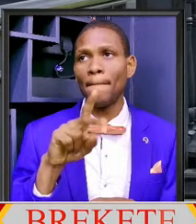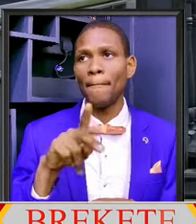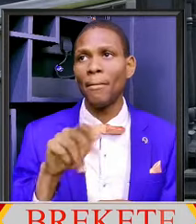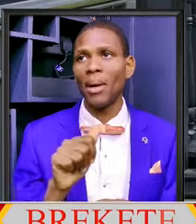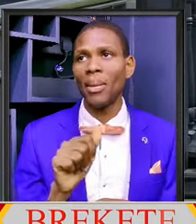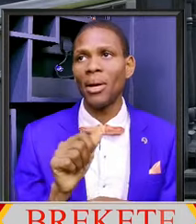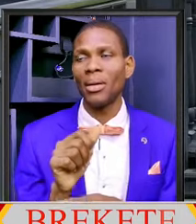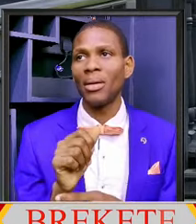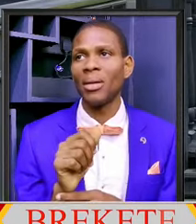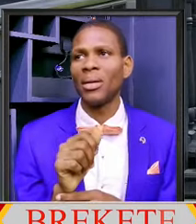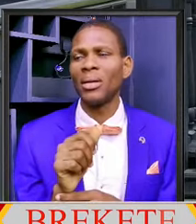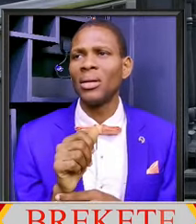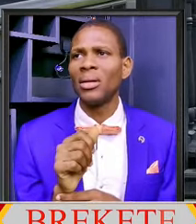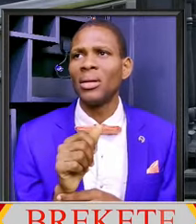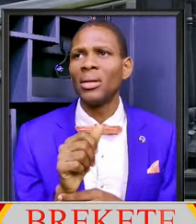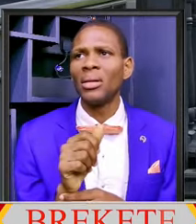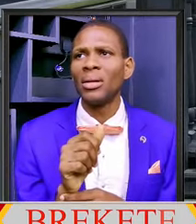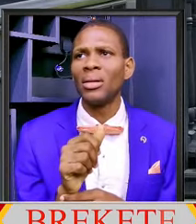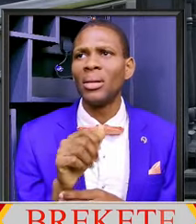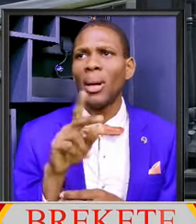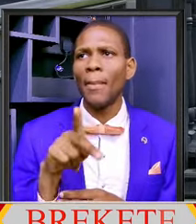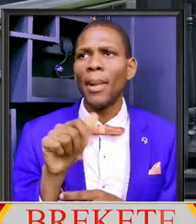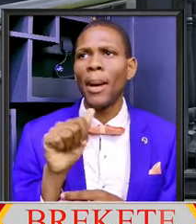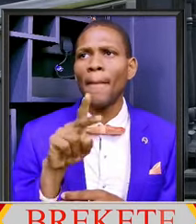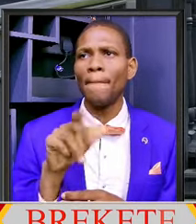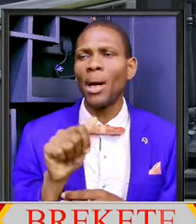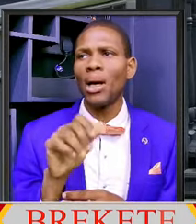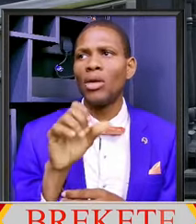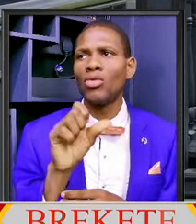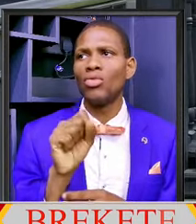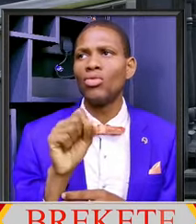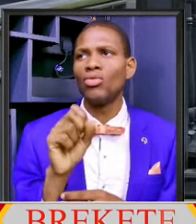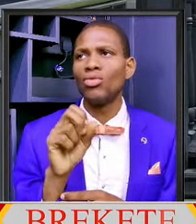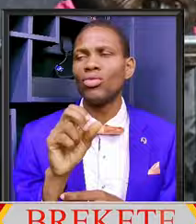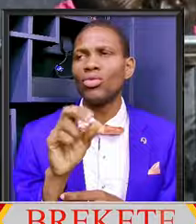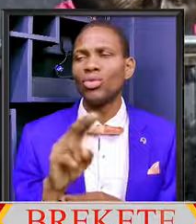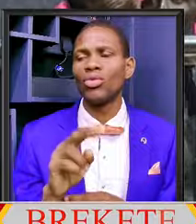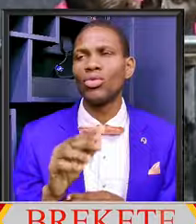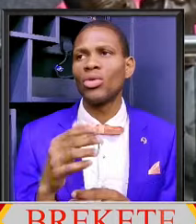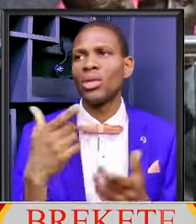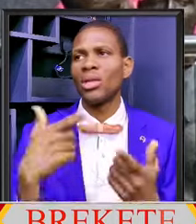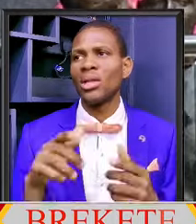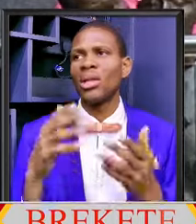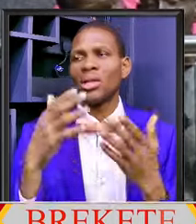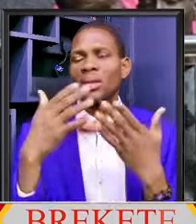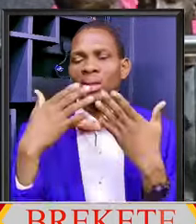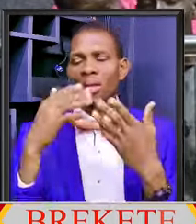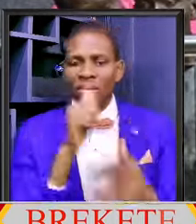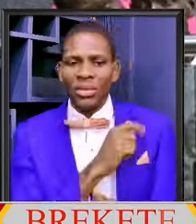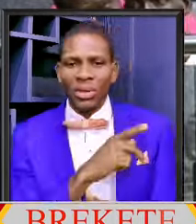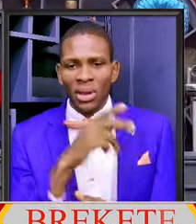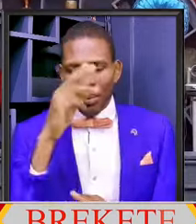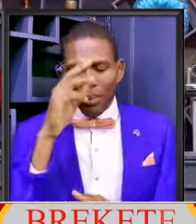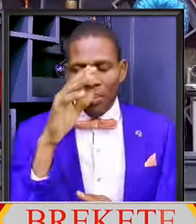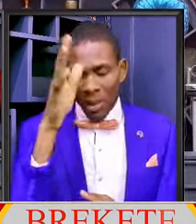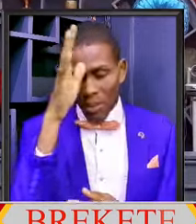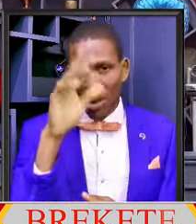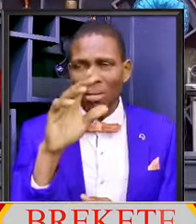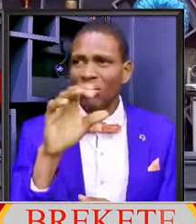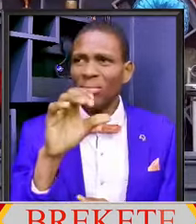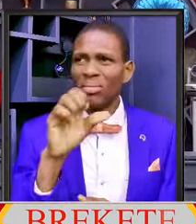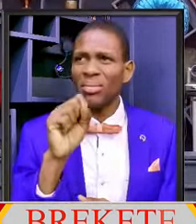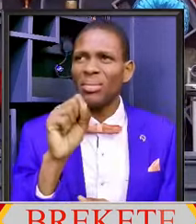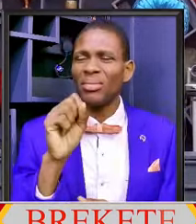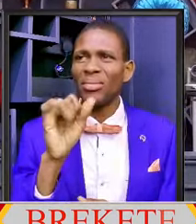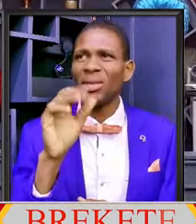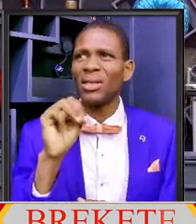Because they live very close where we are. Papa Zumji, they call them. Let's appreciate Papa Zumji. Let's